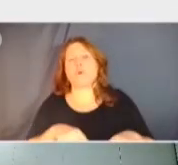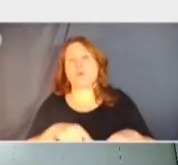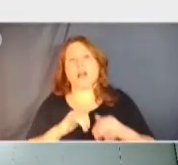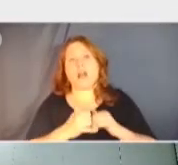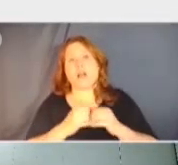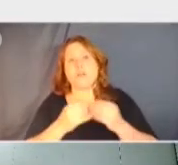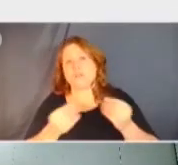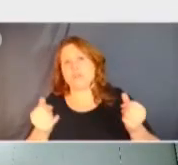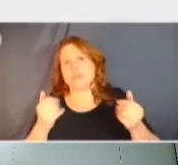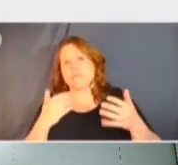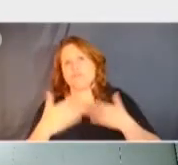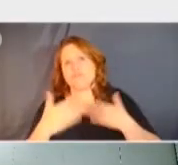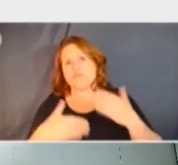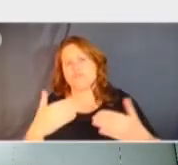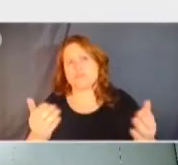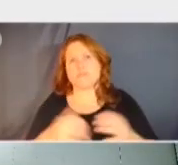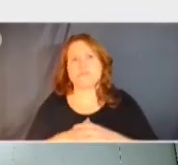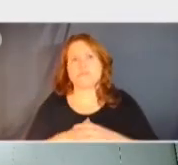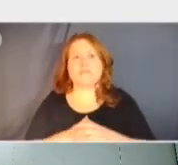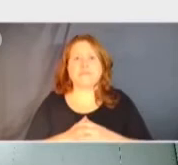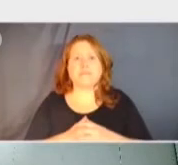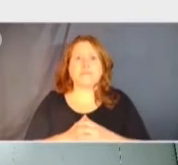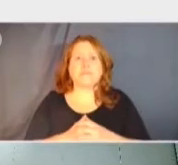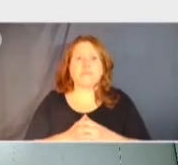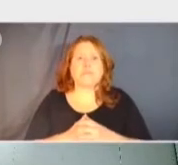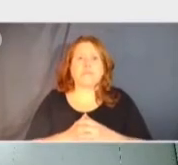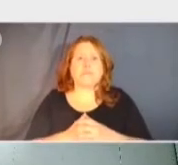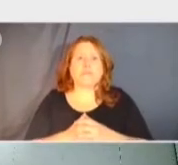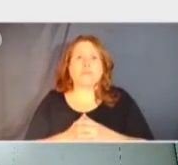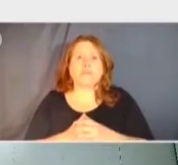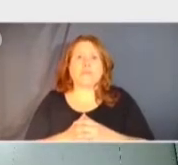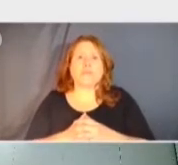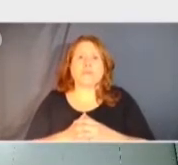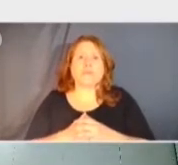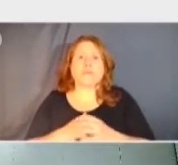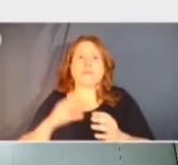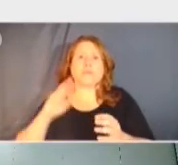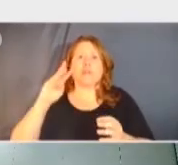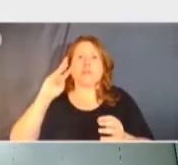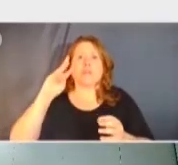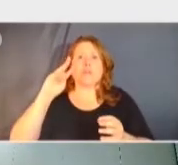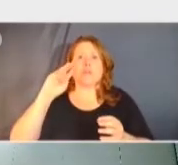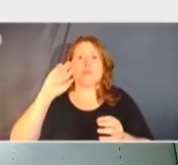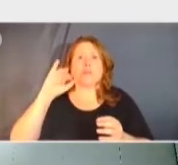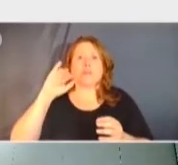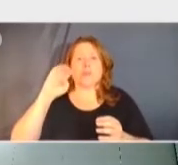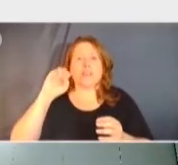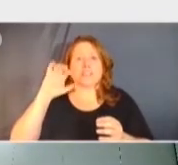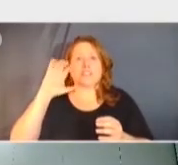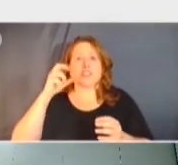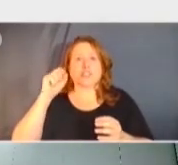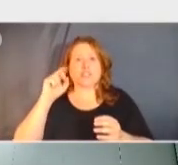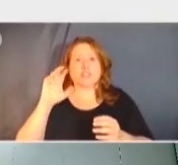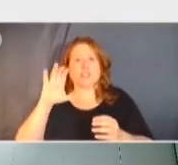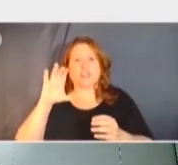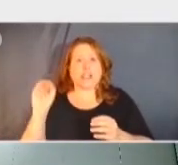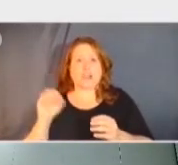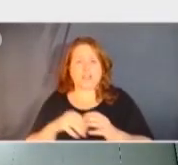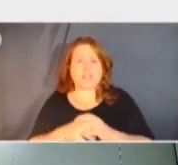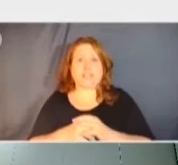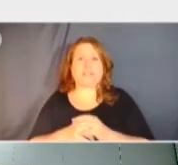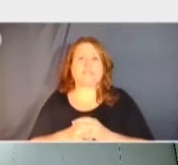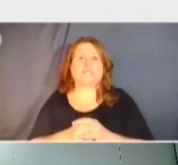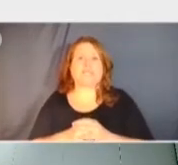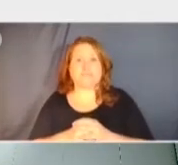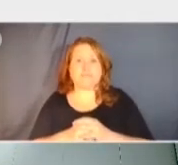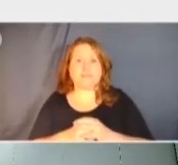With regard to Westchester County, the operations unit had received an inquiry regarding a potential issue where certain districts